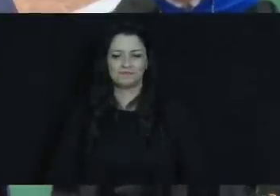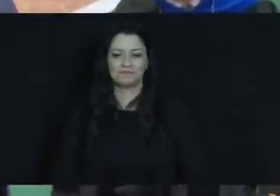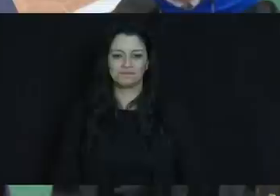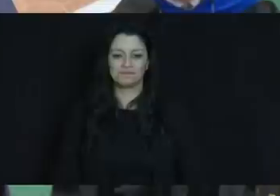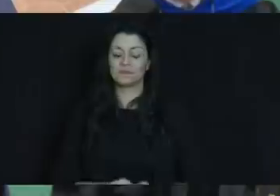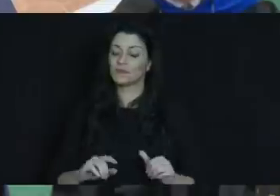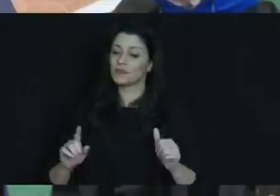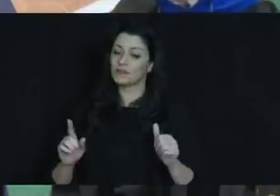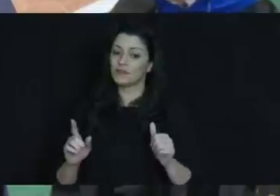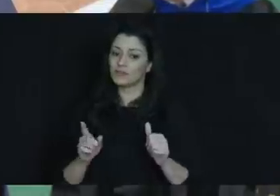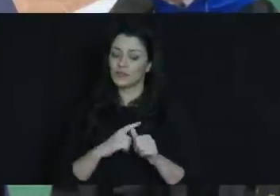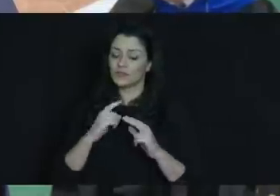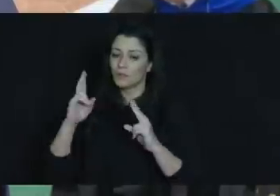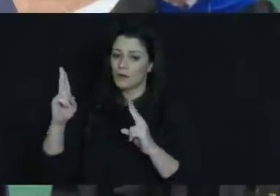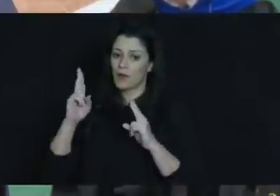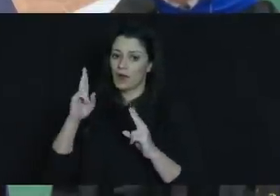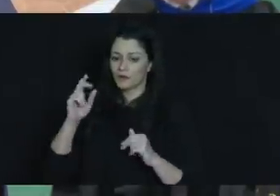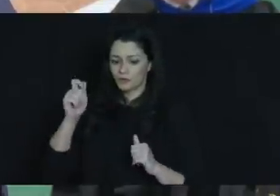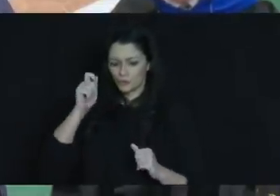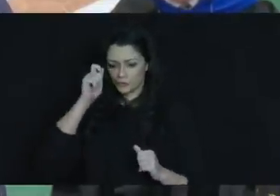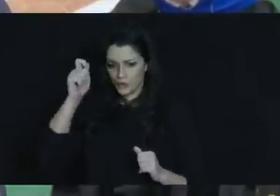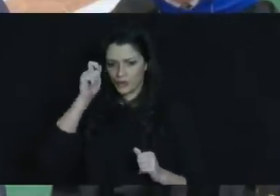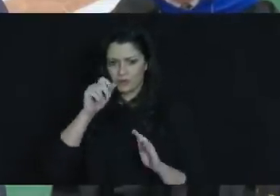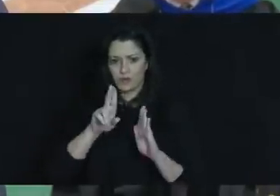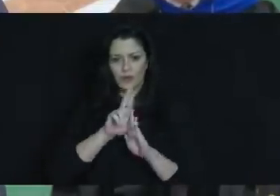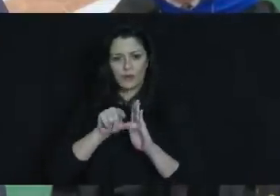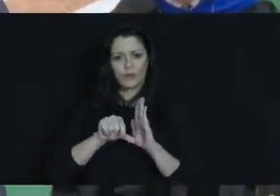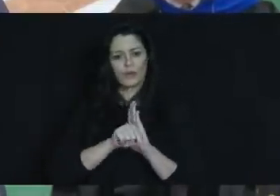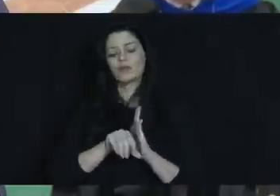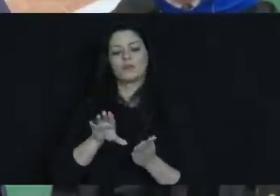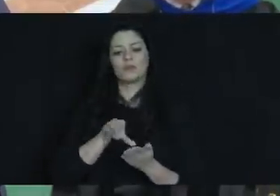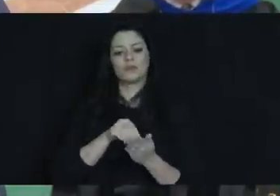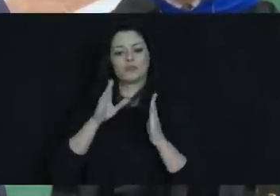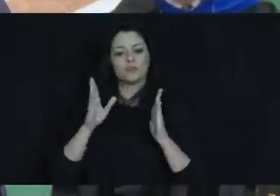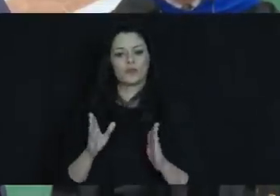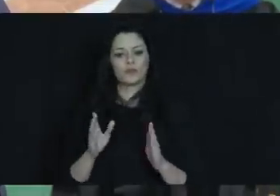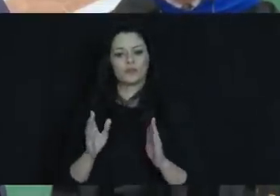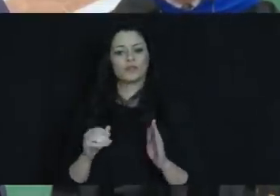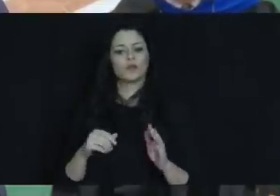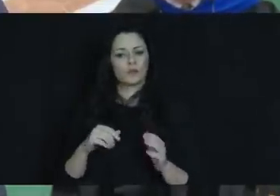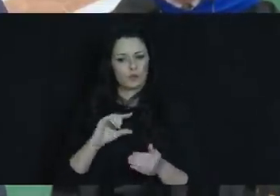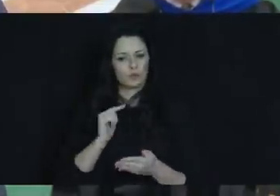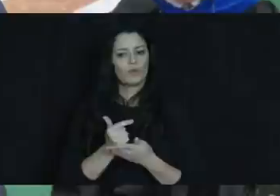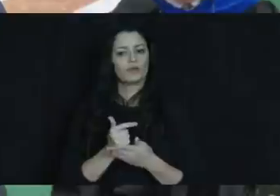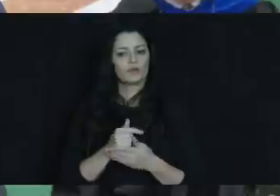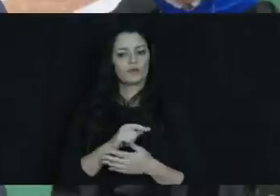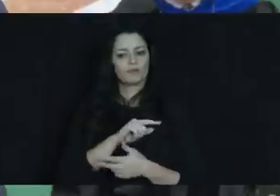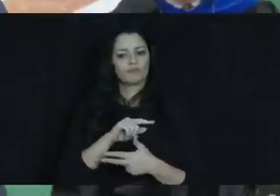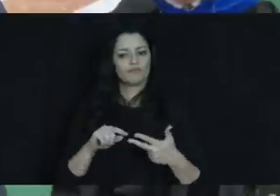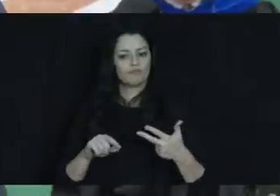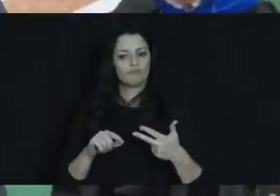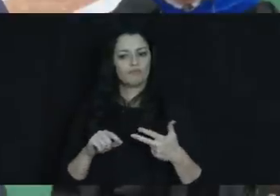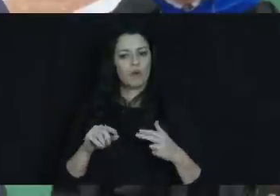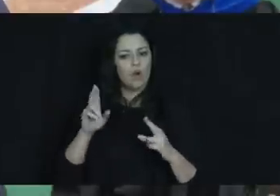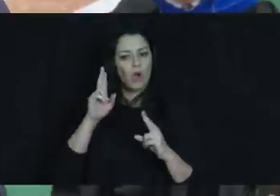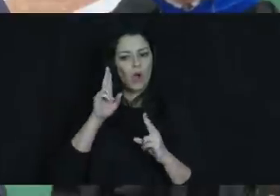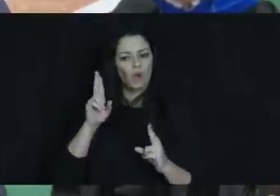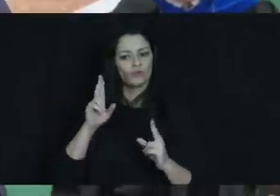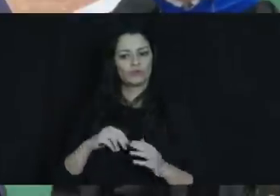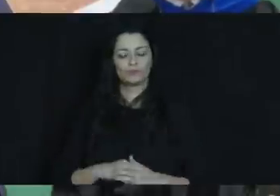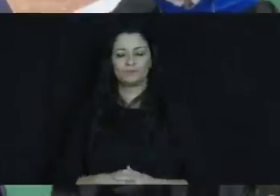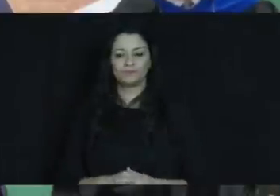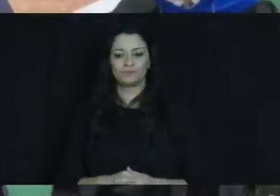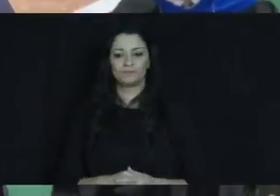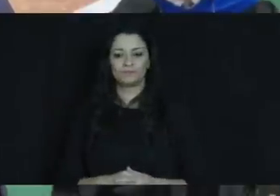first recognize our undergraduate students who are graduating with the following honors. And I invite you